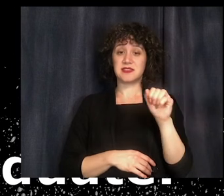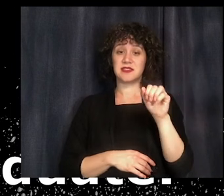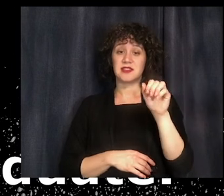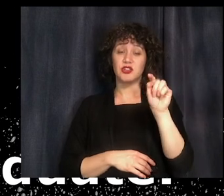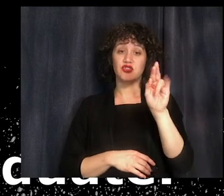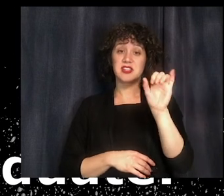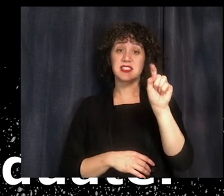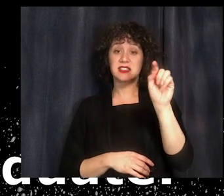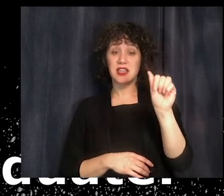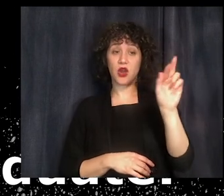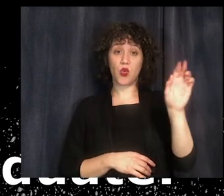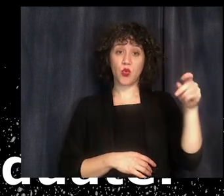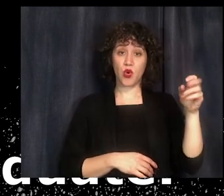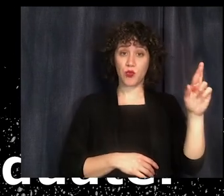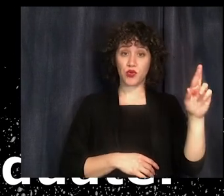Trista Roper.